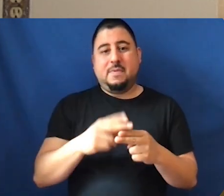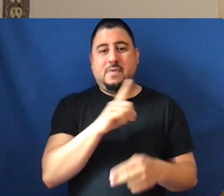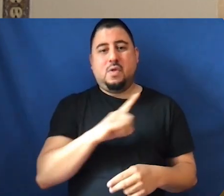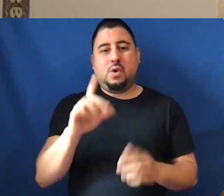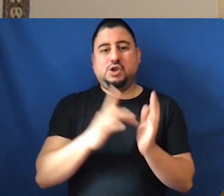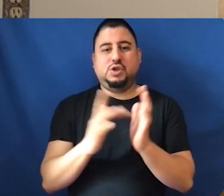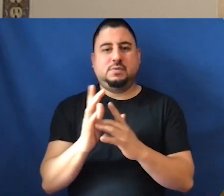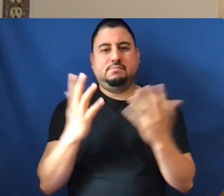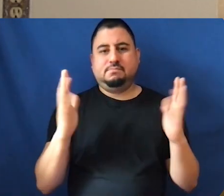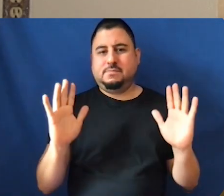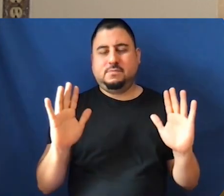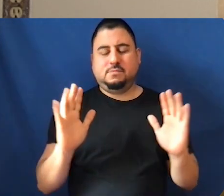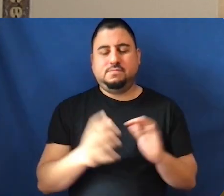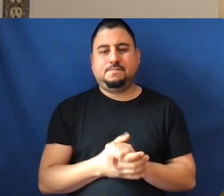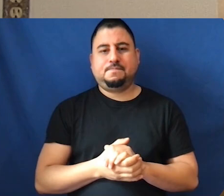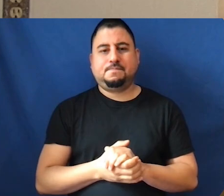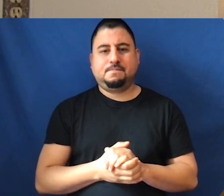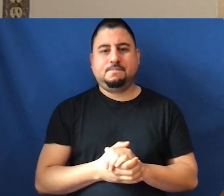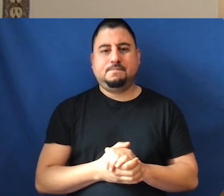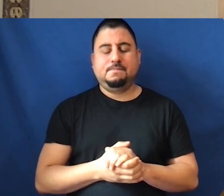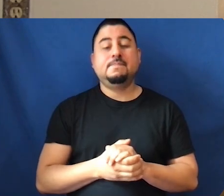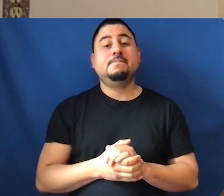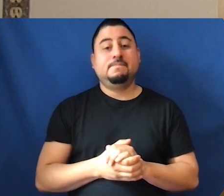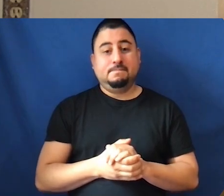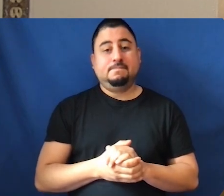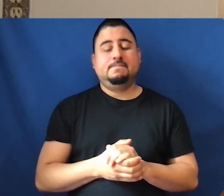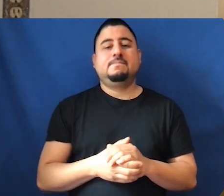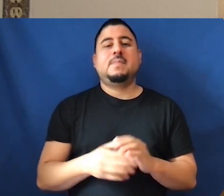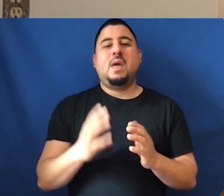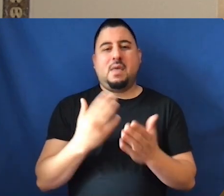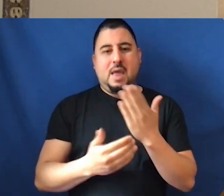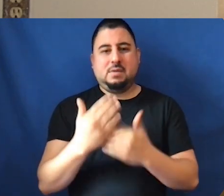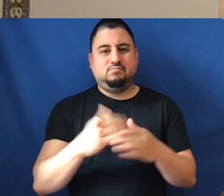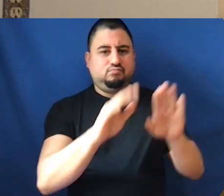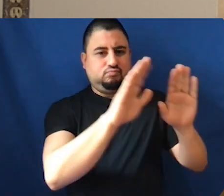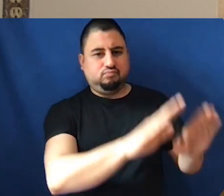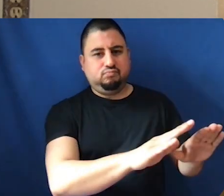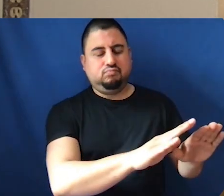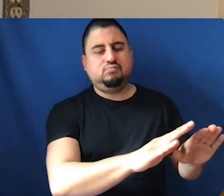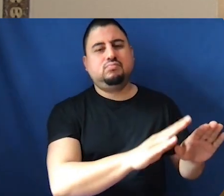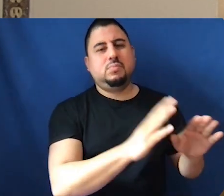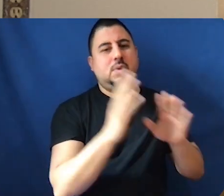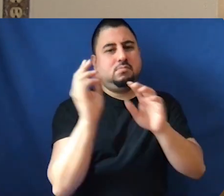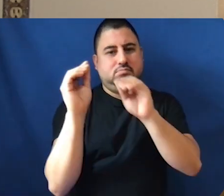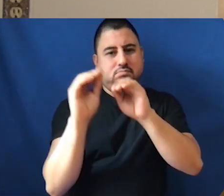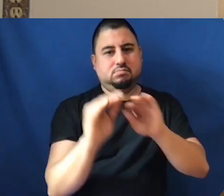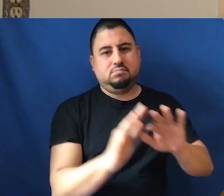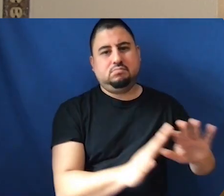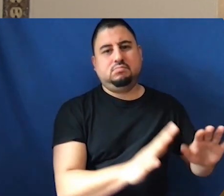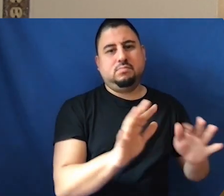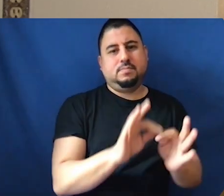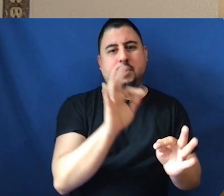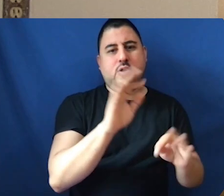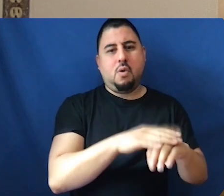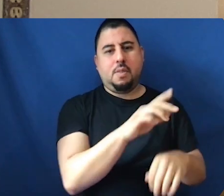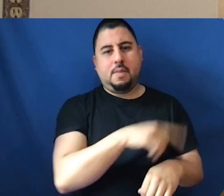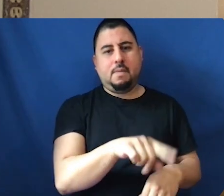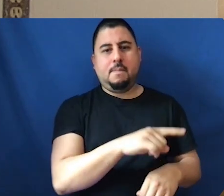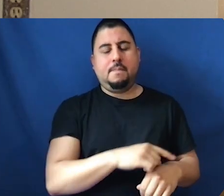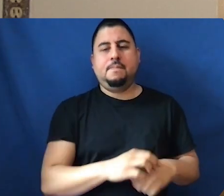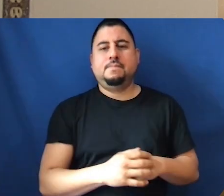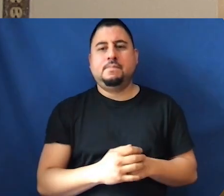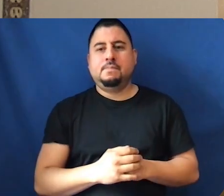Lord Jesus. Then they laid hands on them, and they received the Holy Spirit.